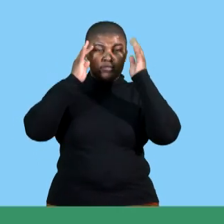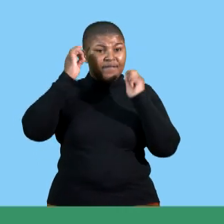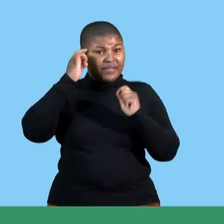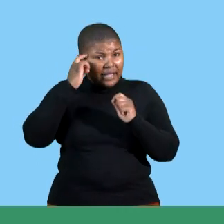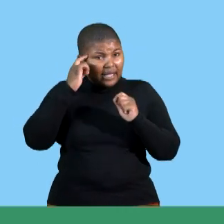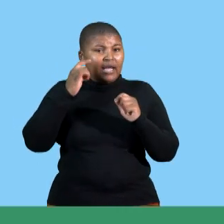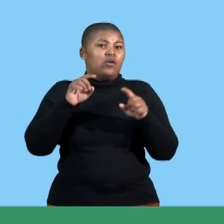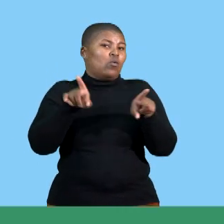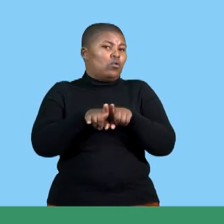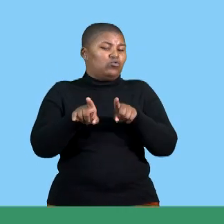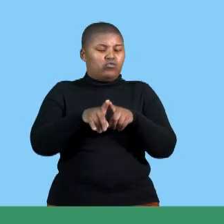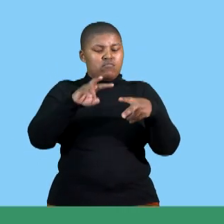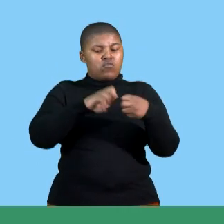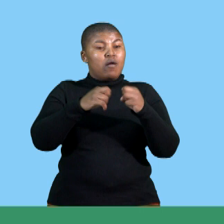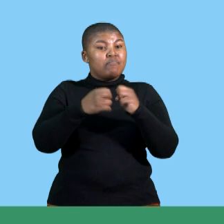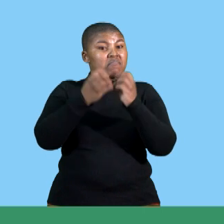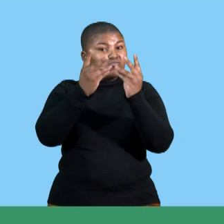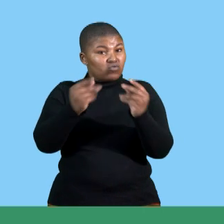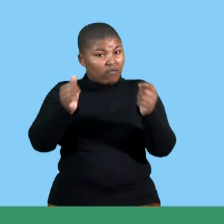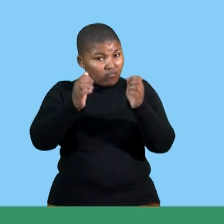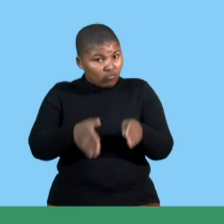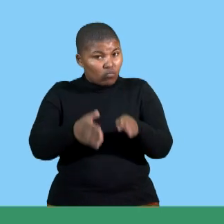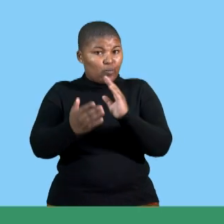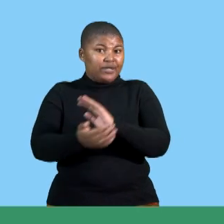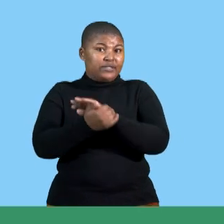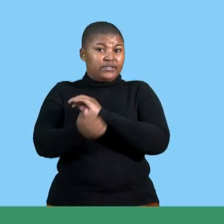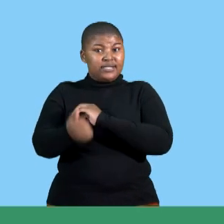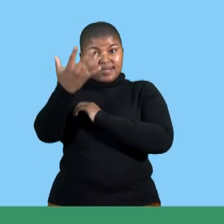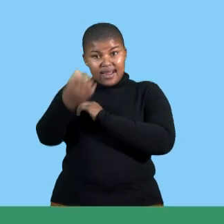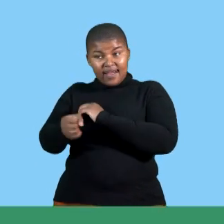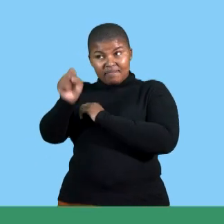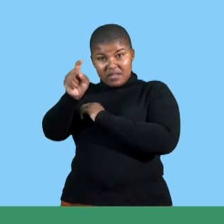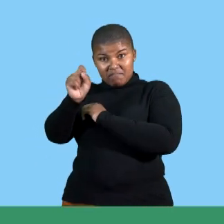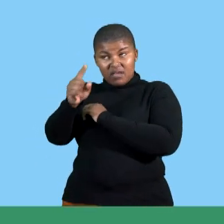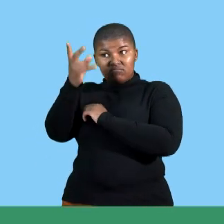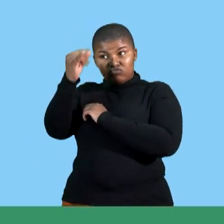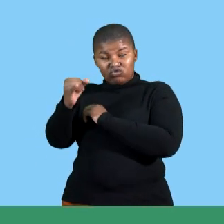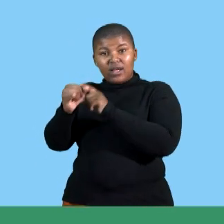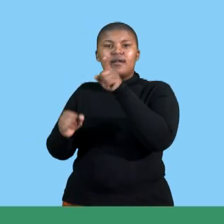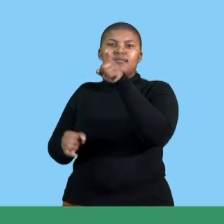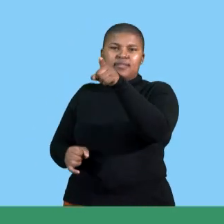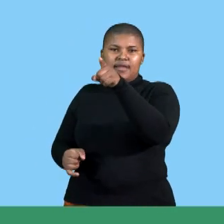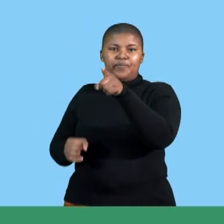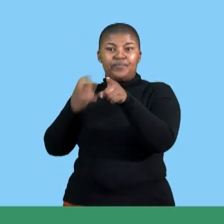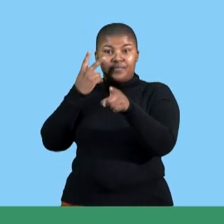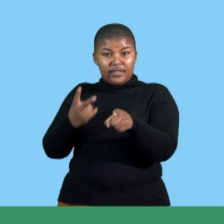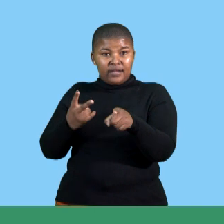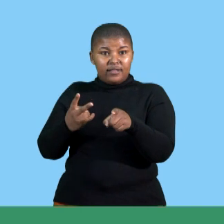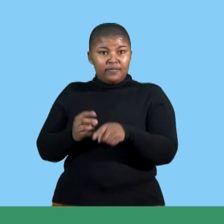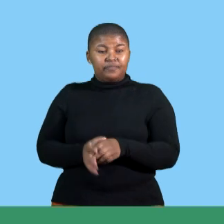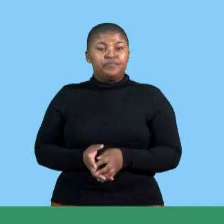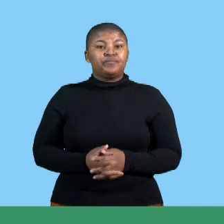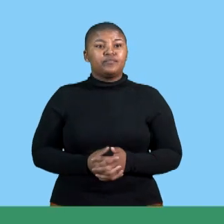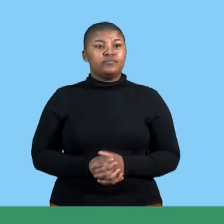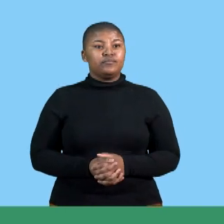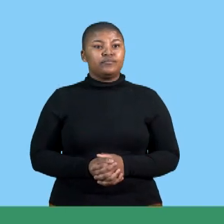and problem-solving techniques. Right, let's find it. Where is it on our scenario? It's here. They